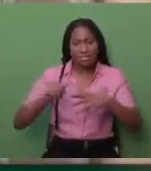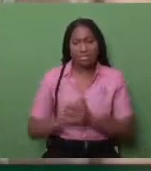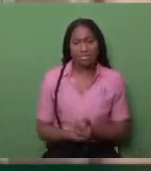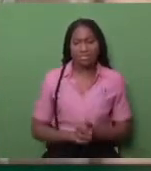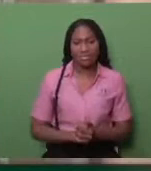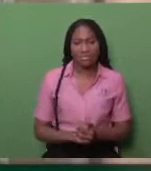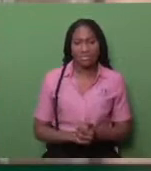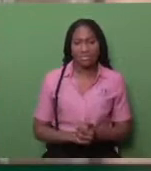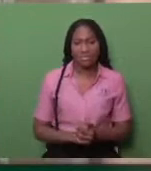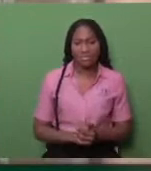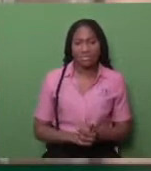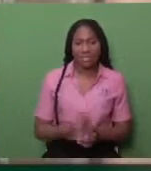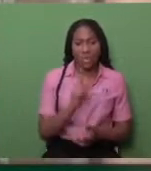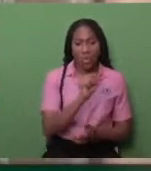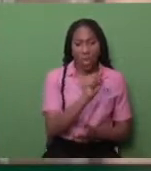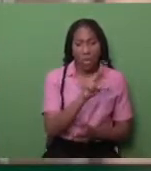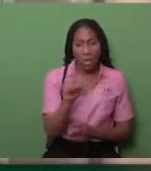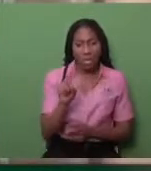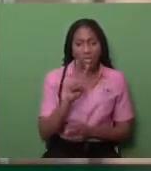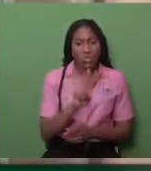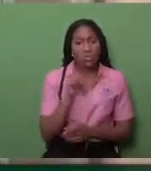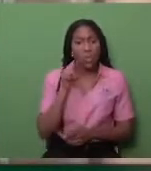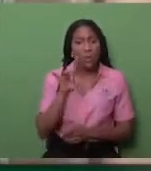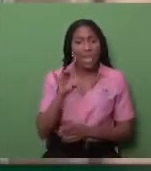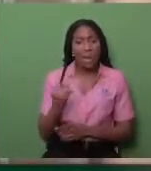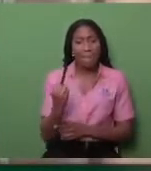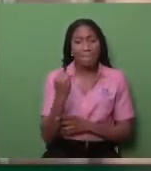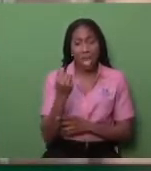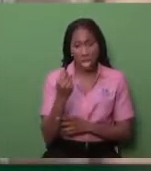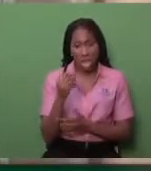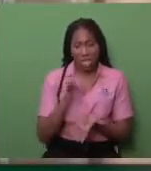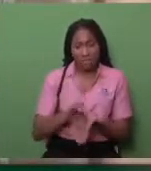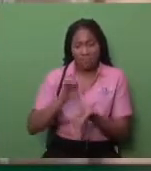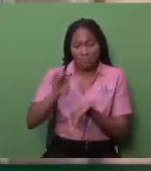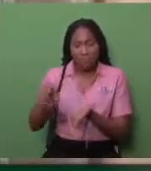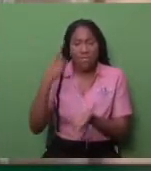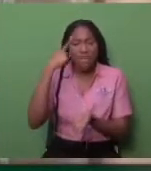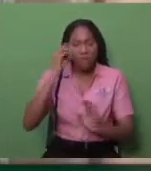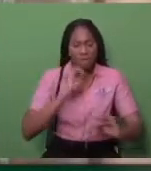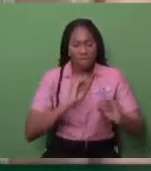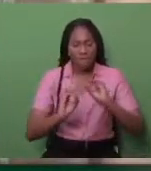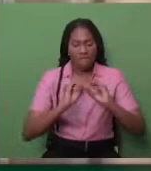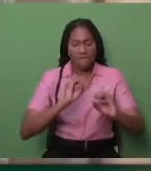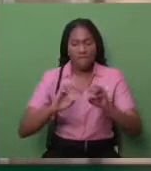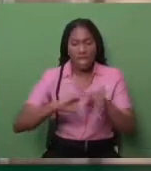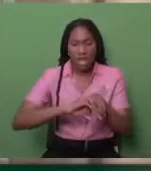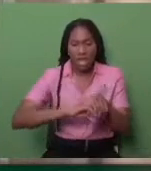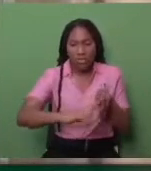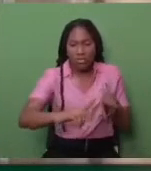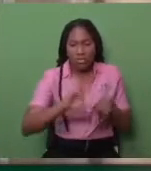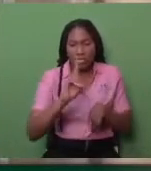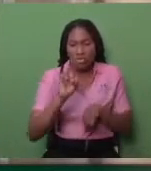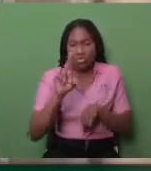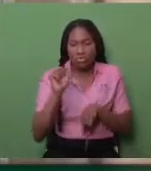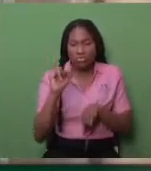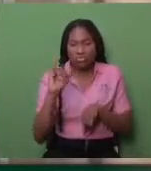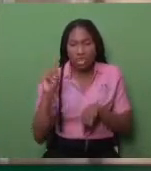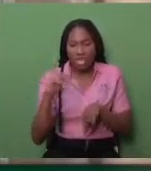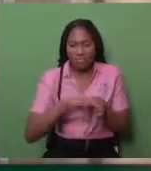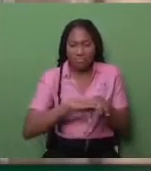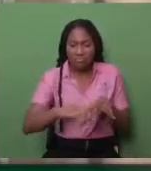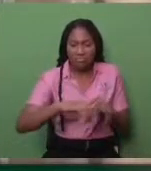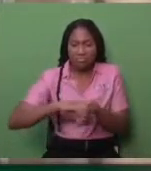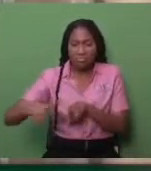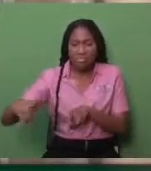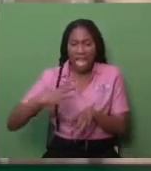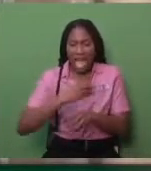only $2.8 million was spent to upgrade existing drainage pumps and gate inventory. No wonder we have such